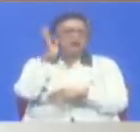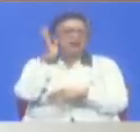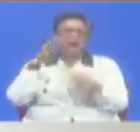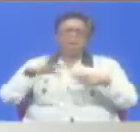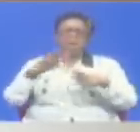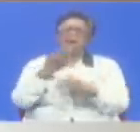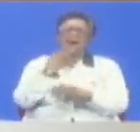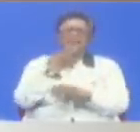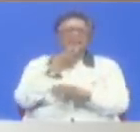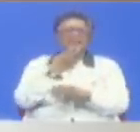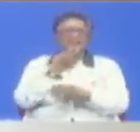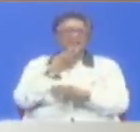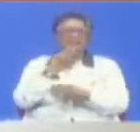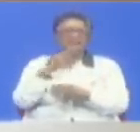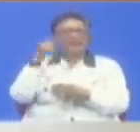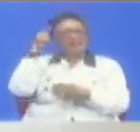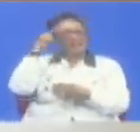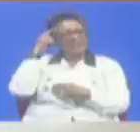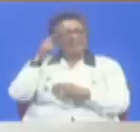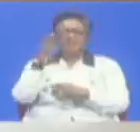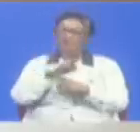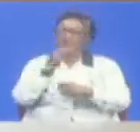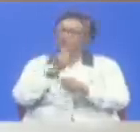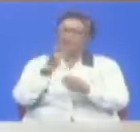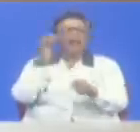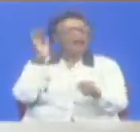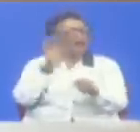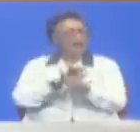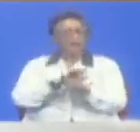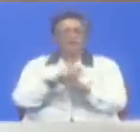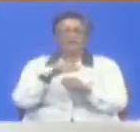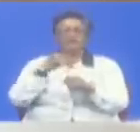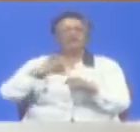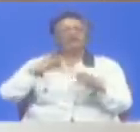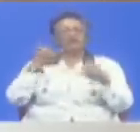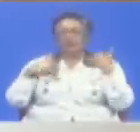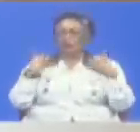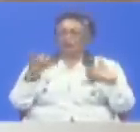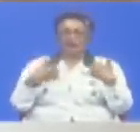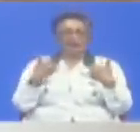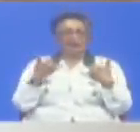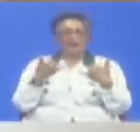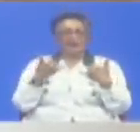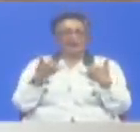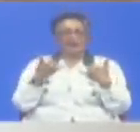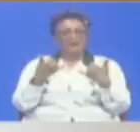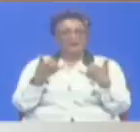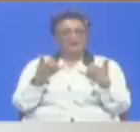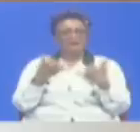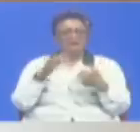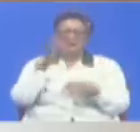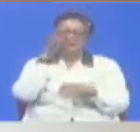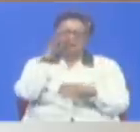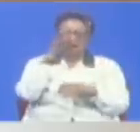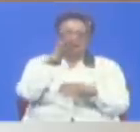I think he used to crack a lot of jokes and he was very jovial actually. Kibaki was a bit laid back.